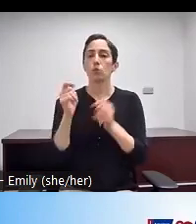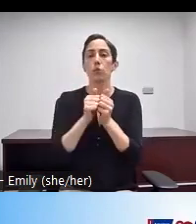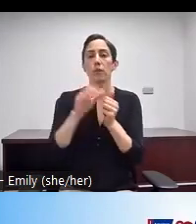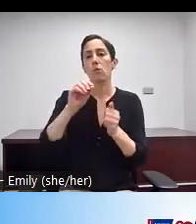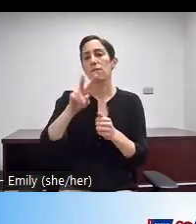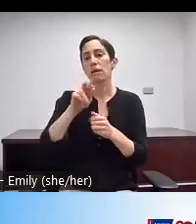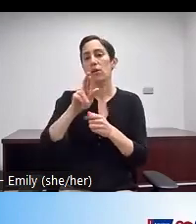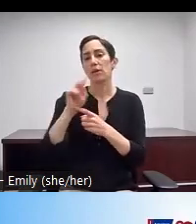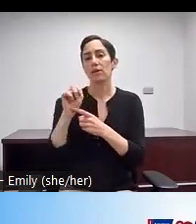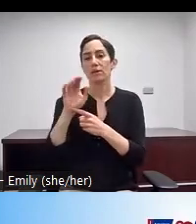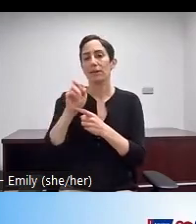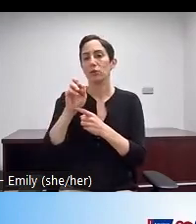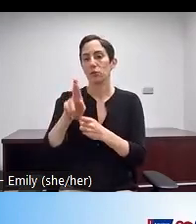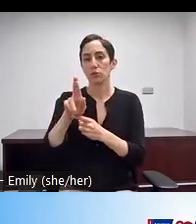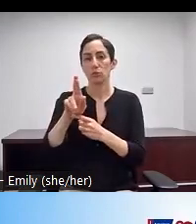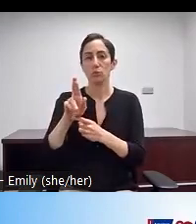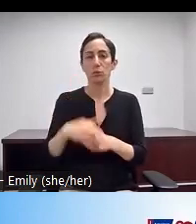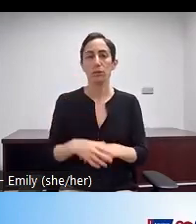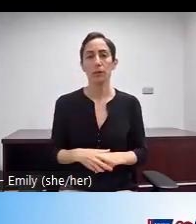ovarian cancer.